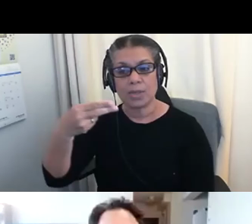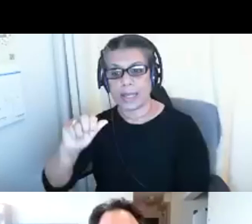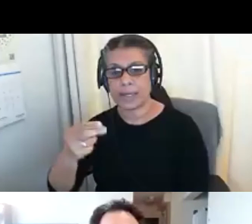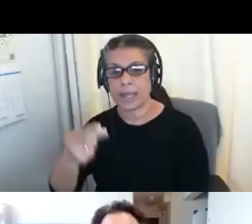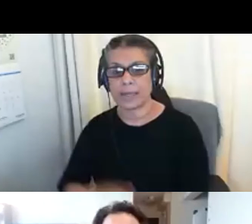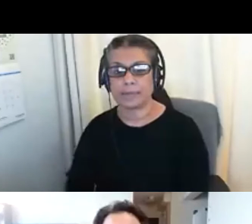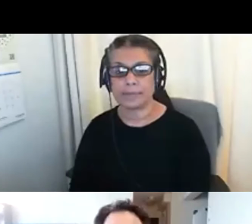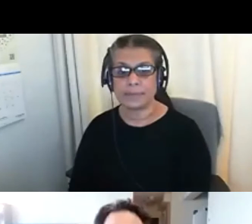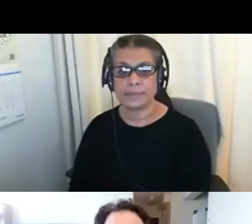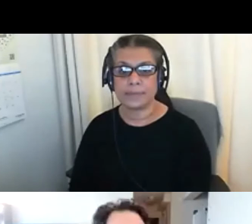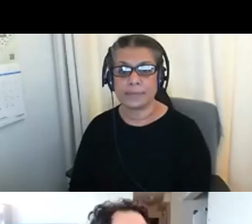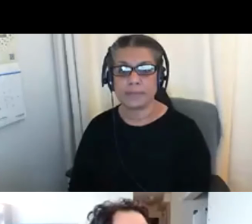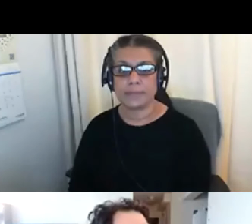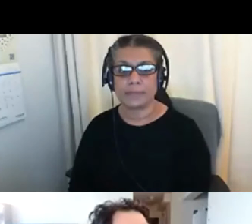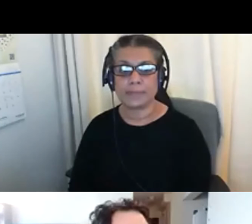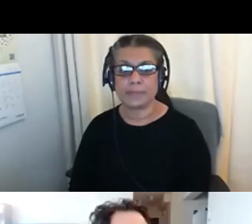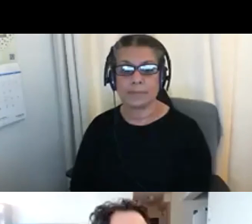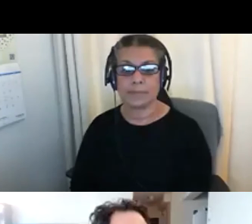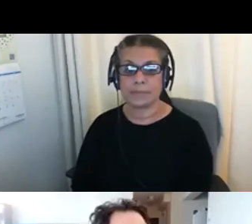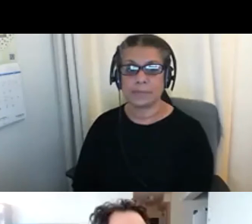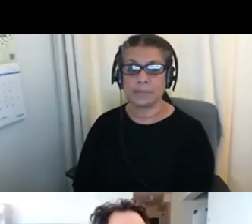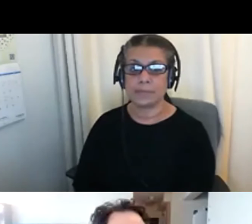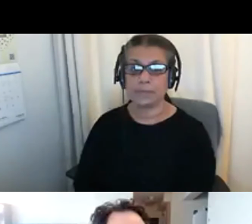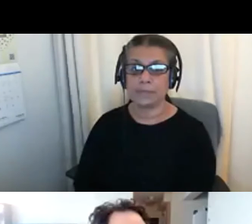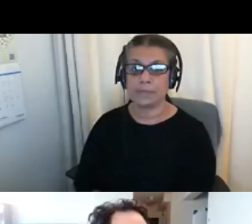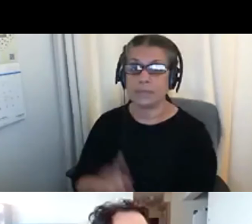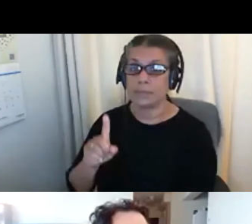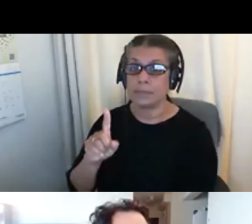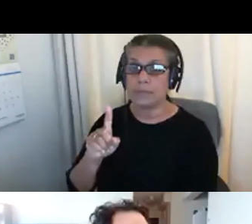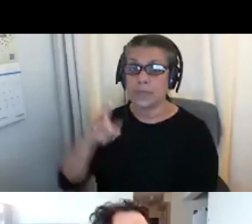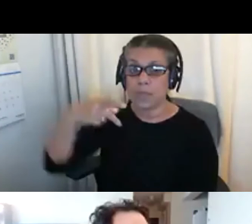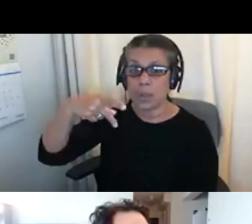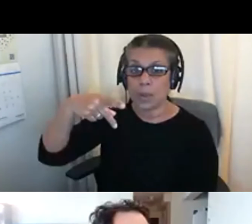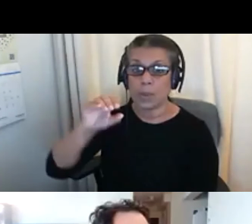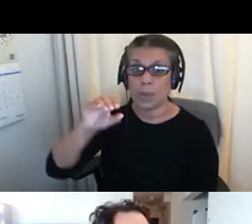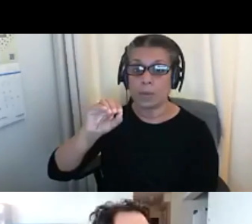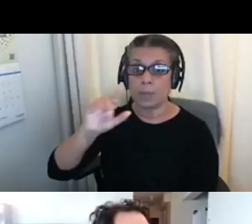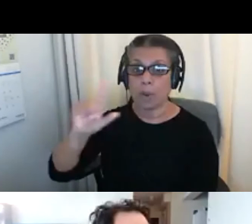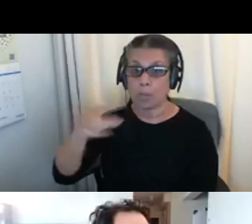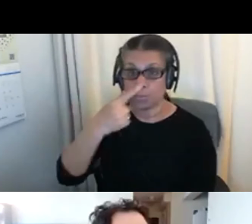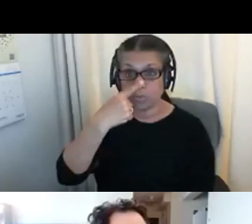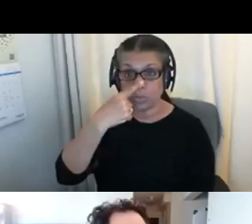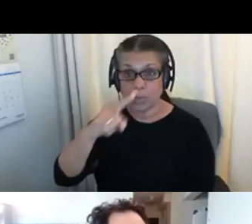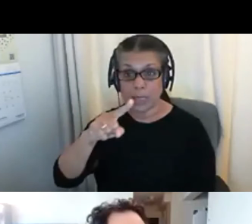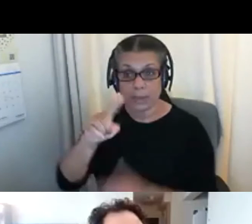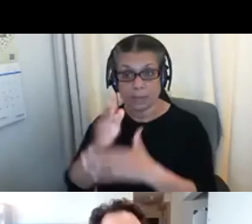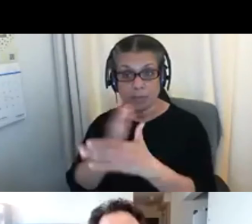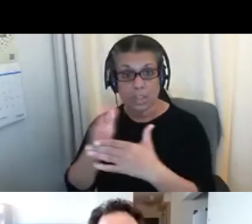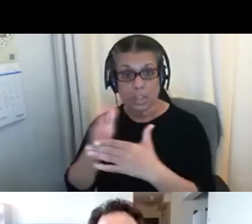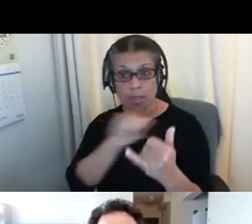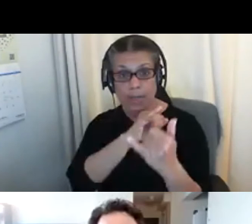Is it okay if I share our final poll now? Tina and John, everybody else?